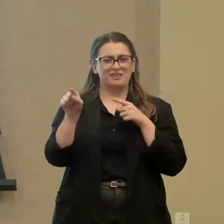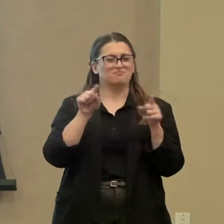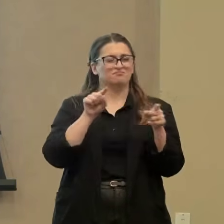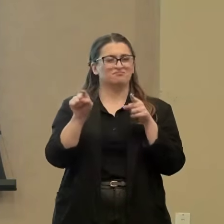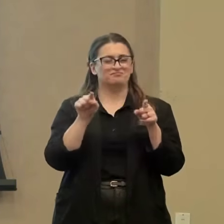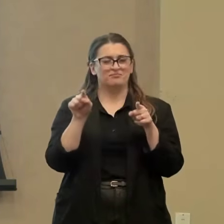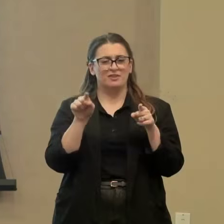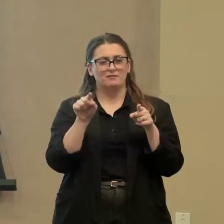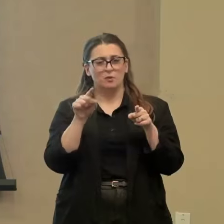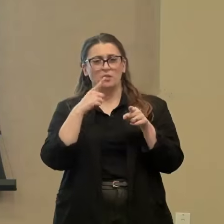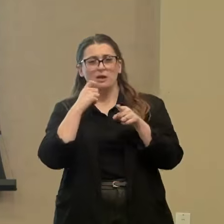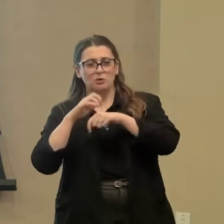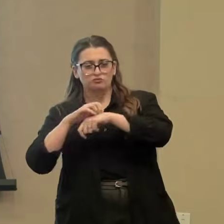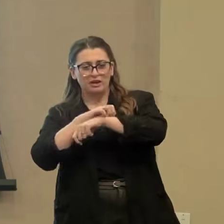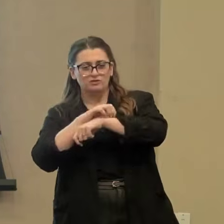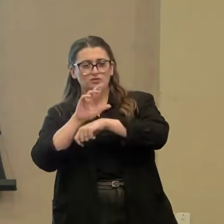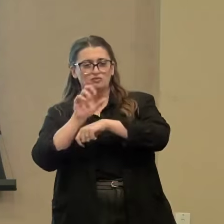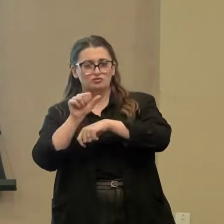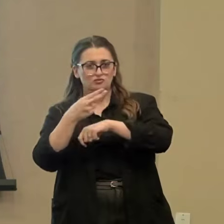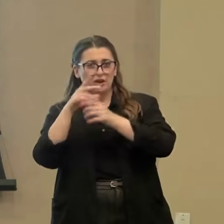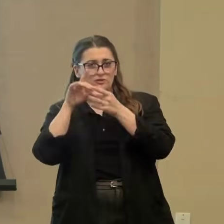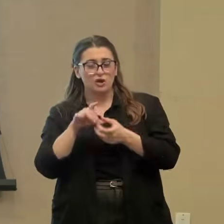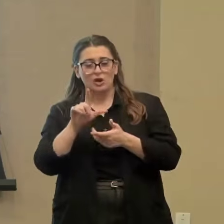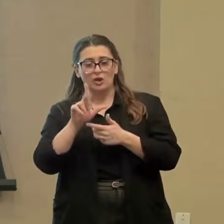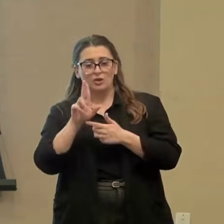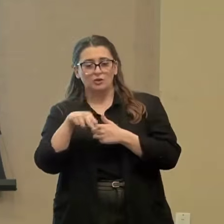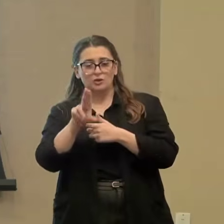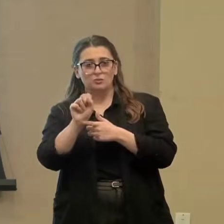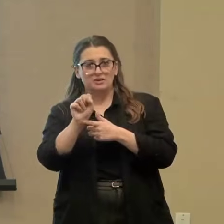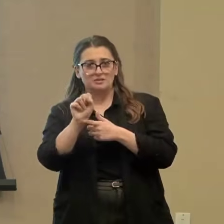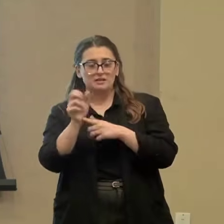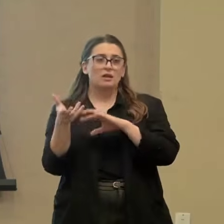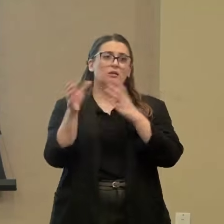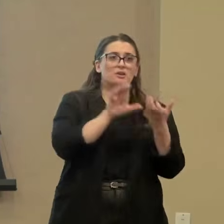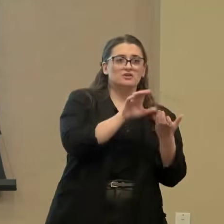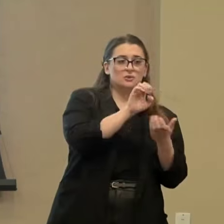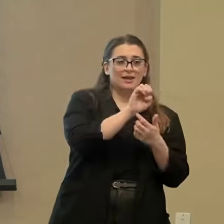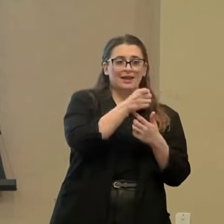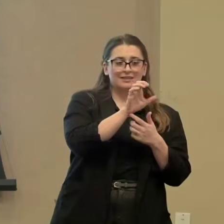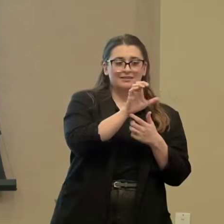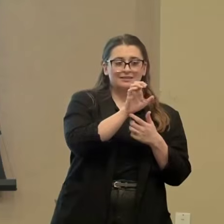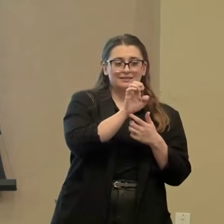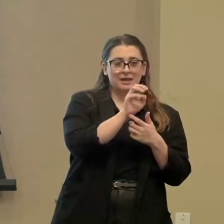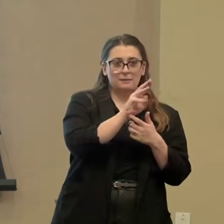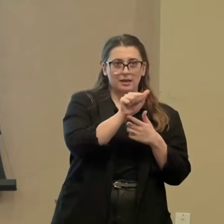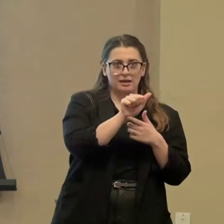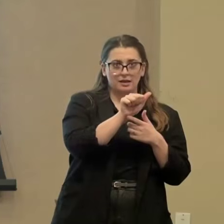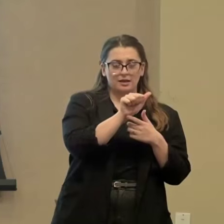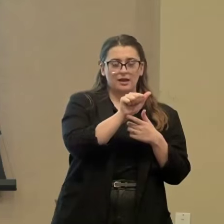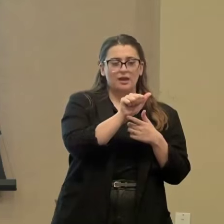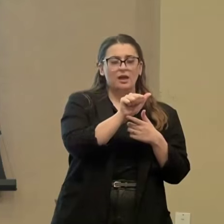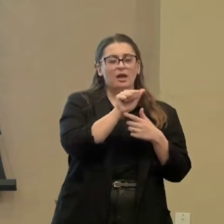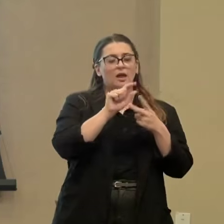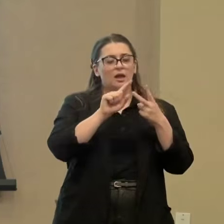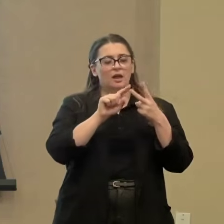between a rash that's from lupus versus a rash that's from eczema? And the second one is, do you have like a number in